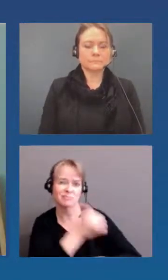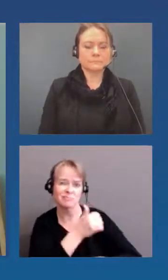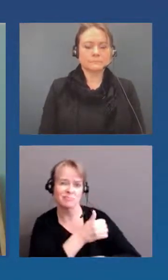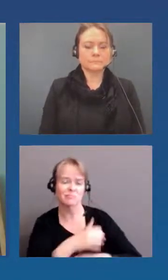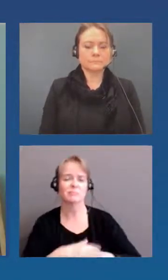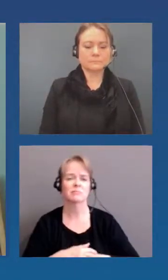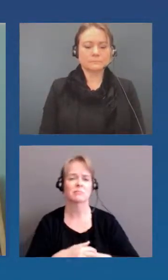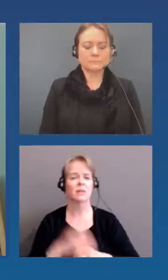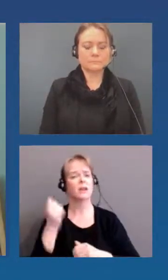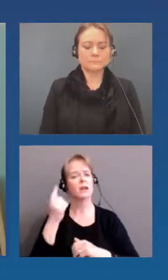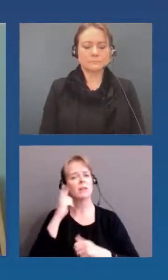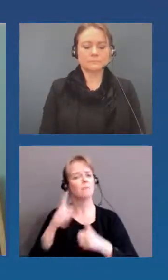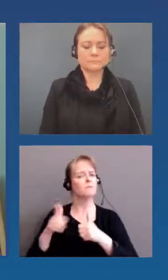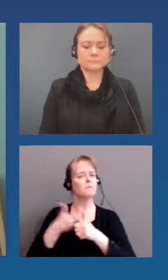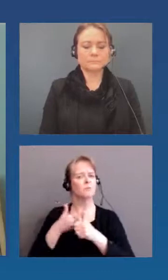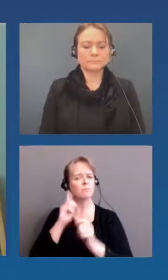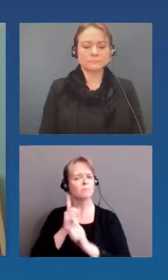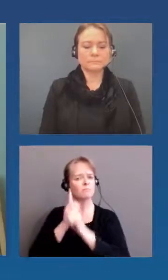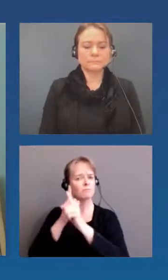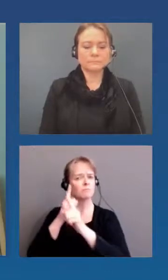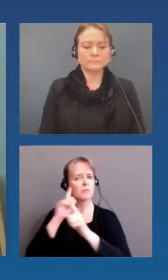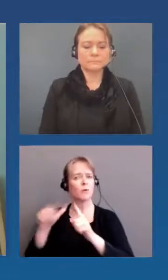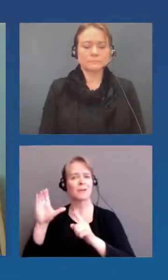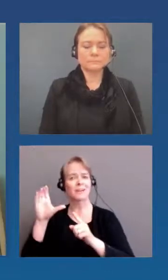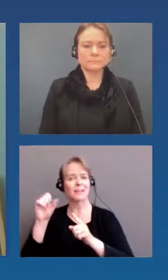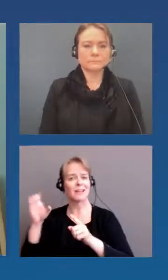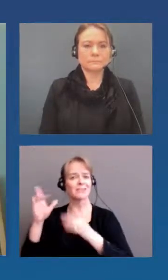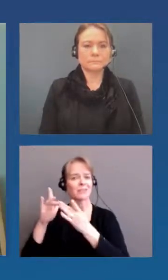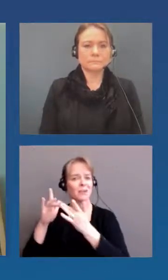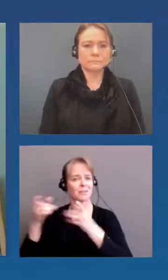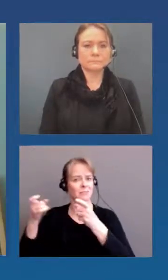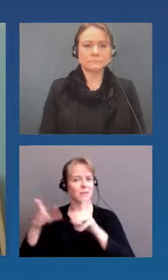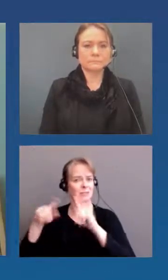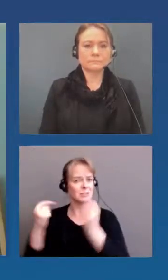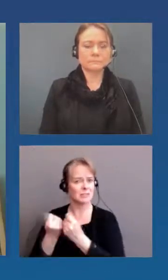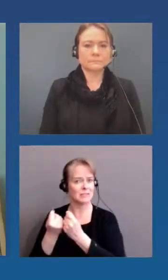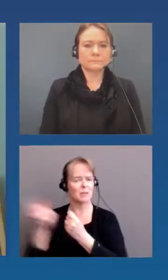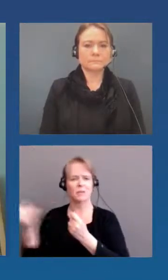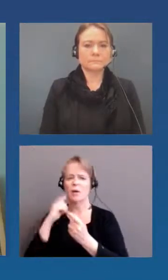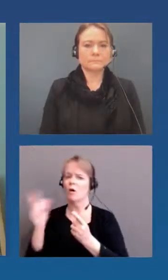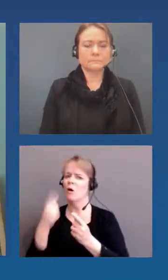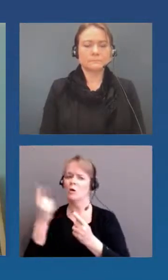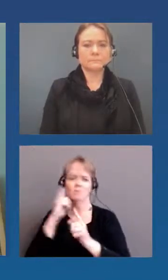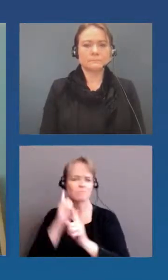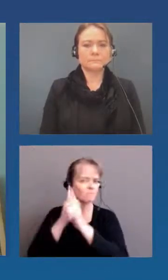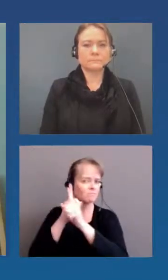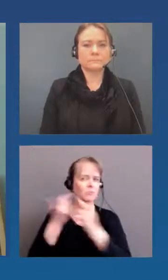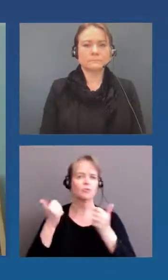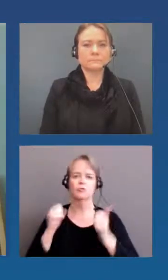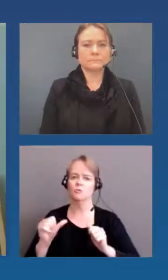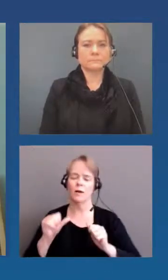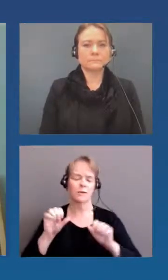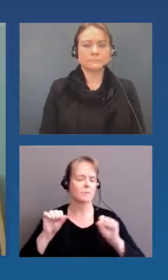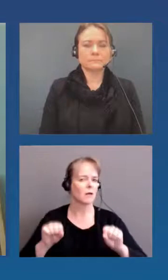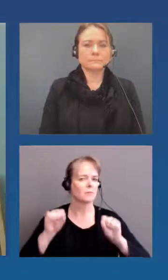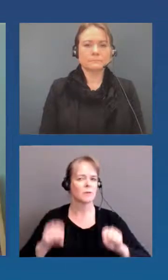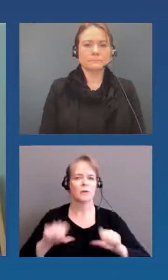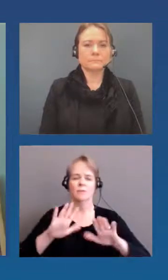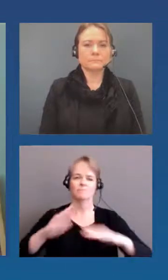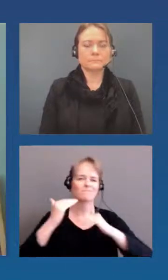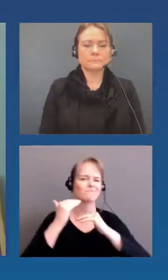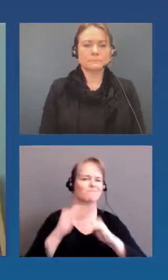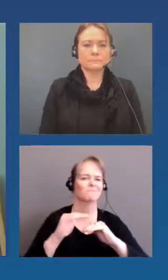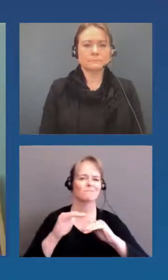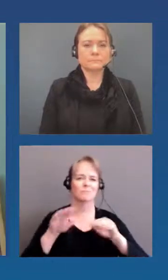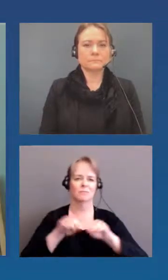of case and contact management is to do everything possible to prevent further transmission of the COVID virus in our